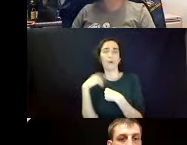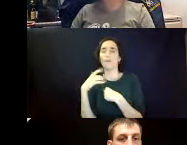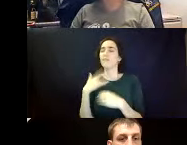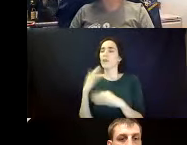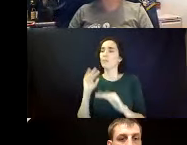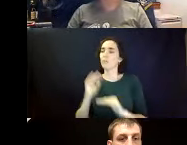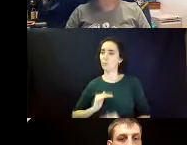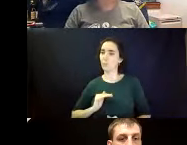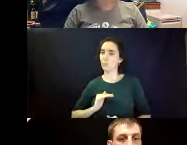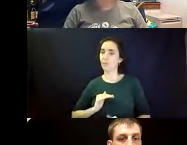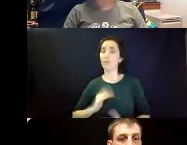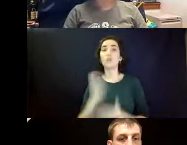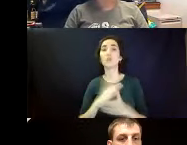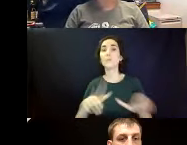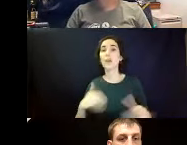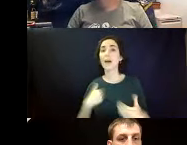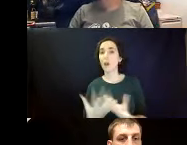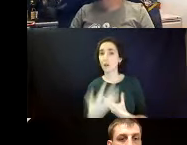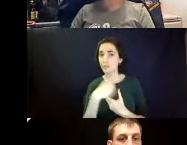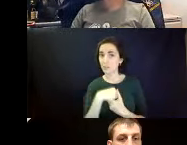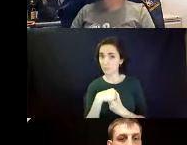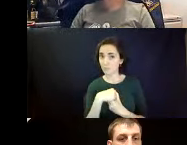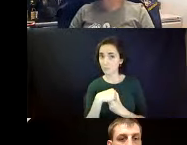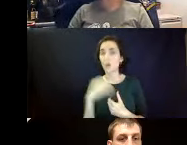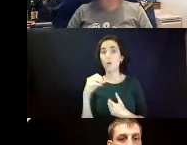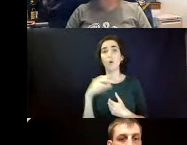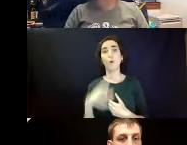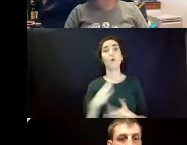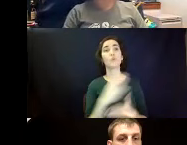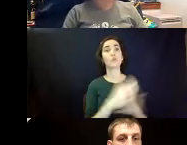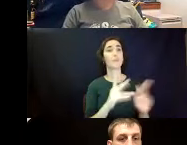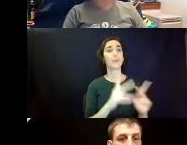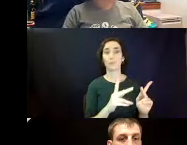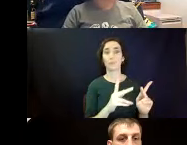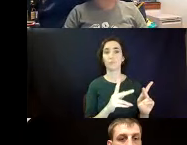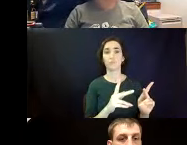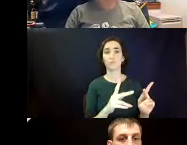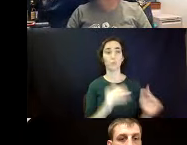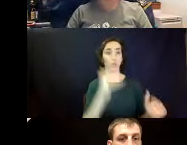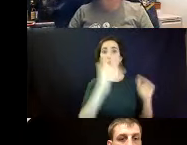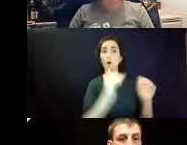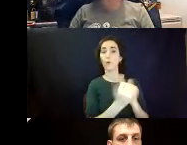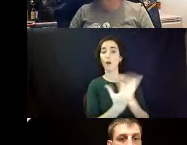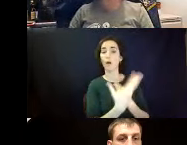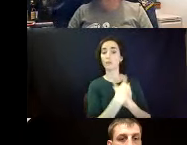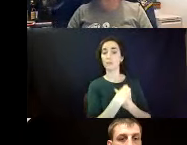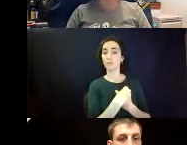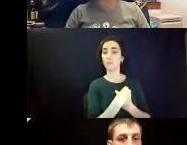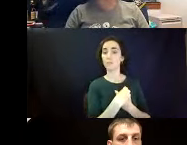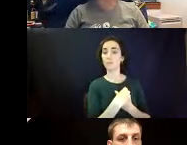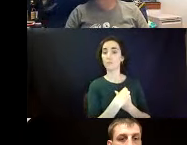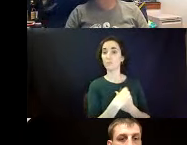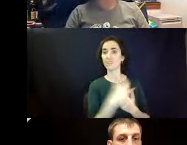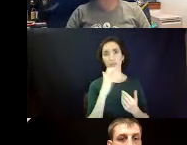Some of our kids with autism, or some of our individuals with autism, I know this comes into play a